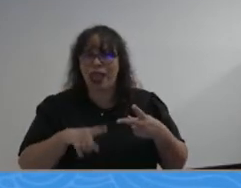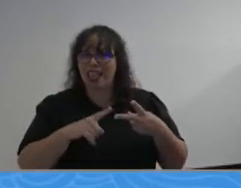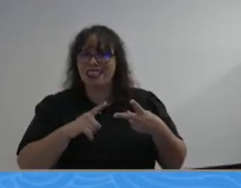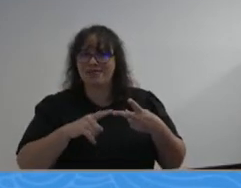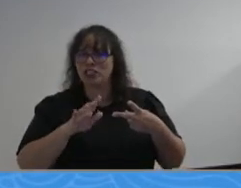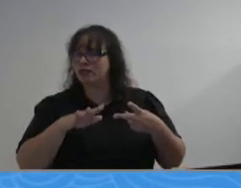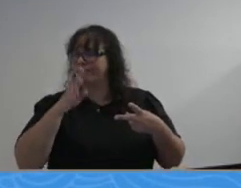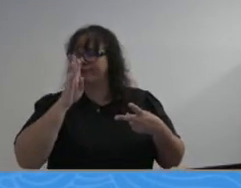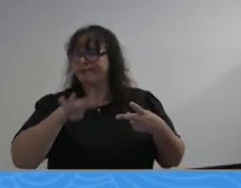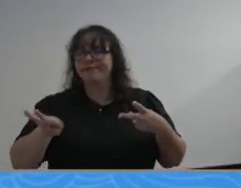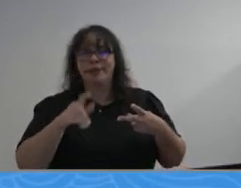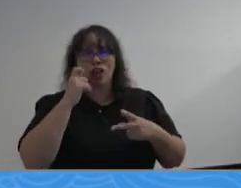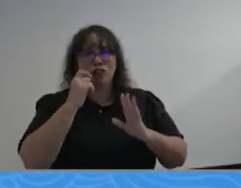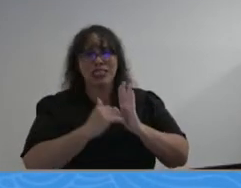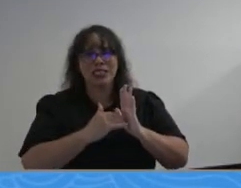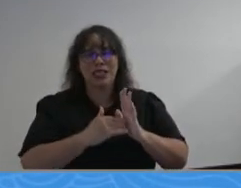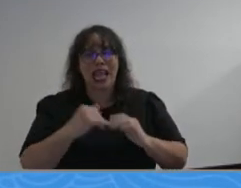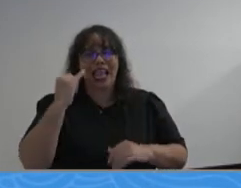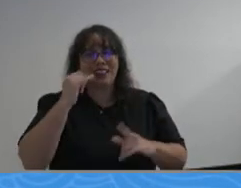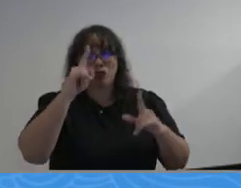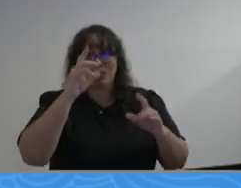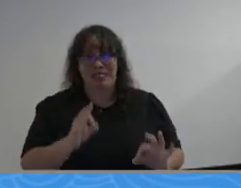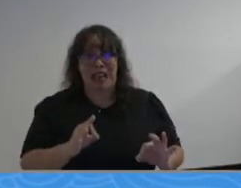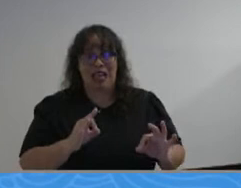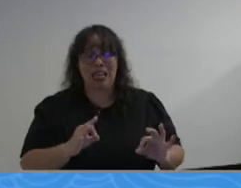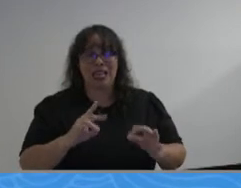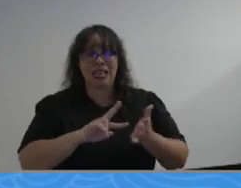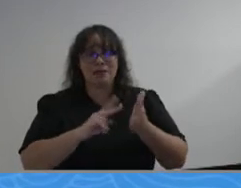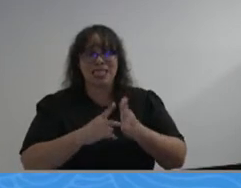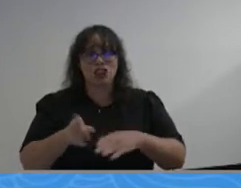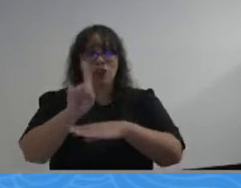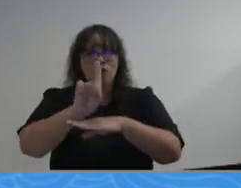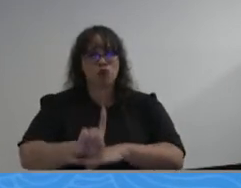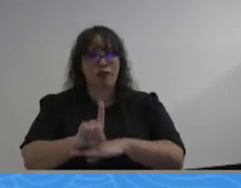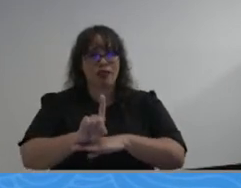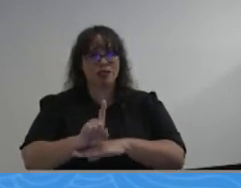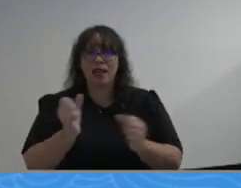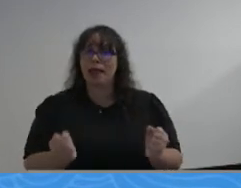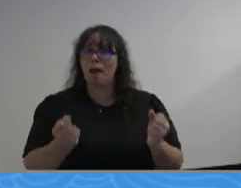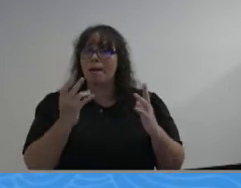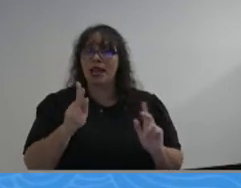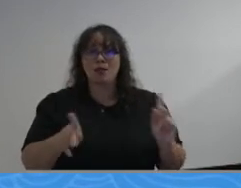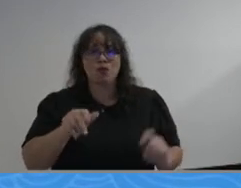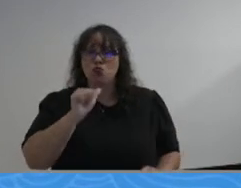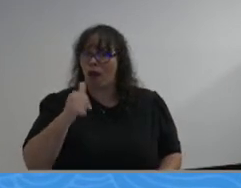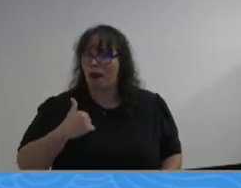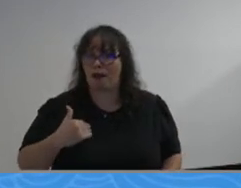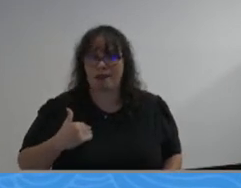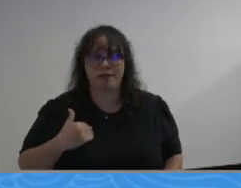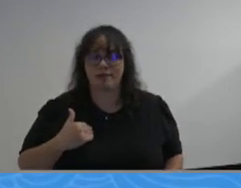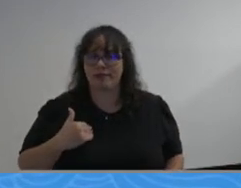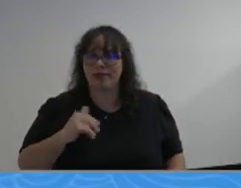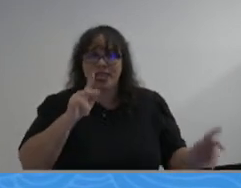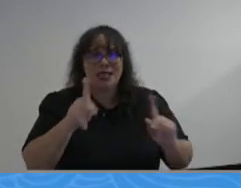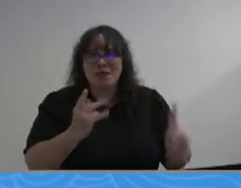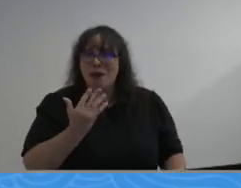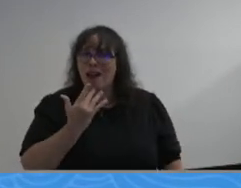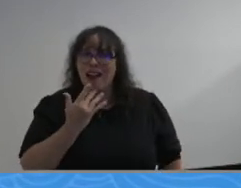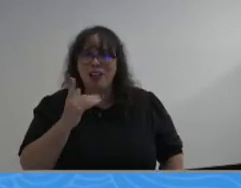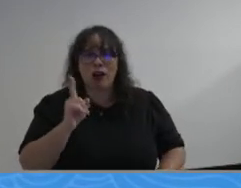when we talk about racism, because if you choose to tap out, that means you have a privilege that many folks do not have, right? Folks of color